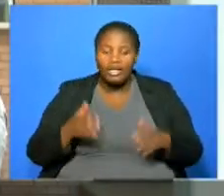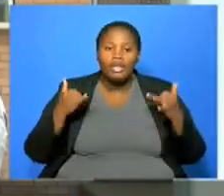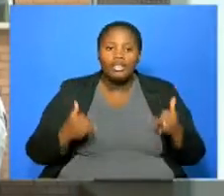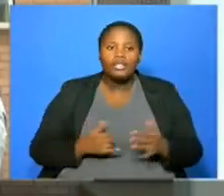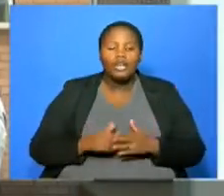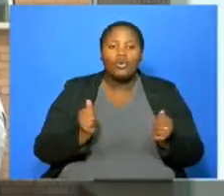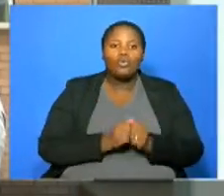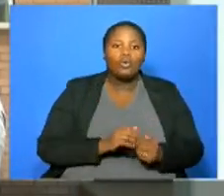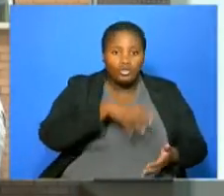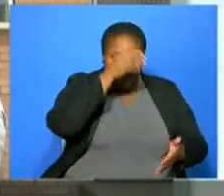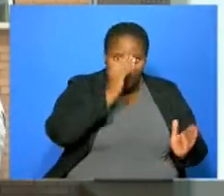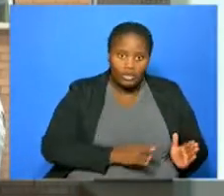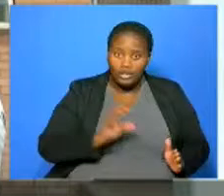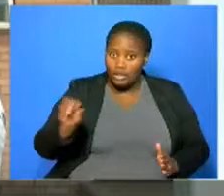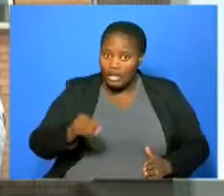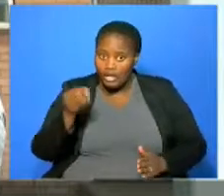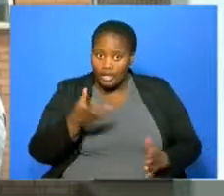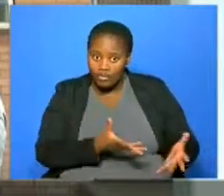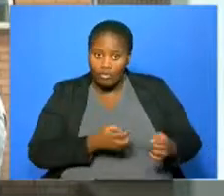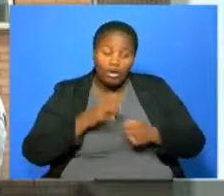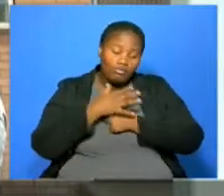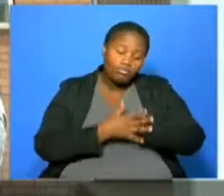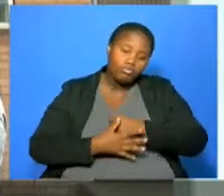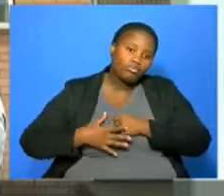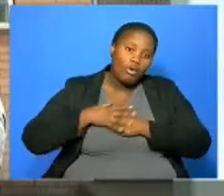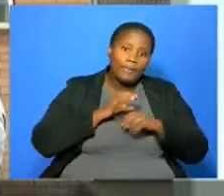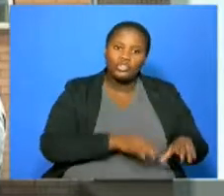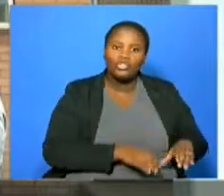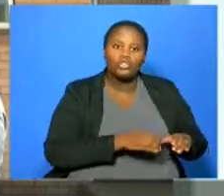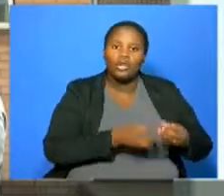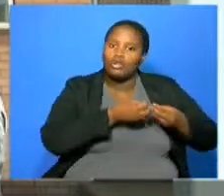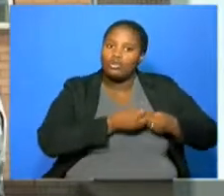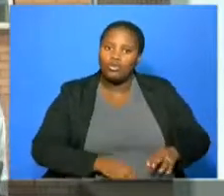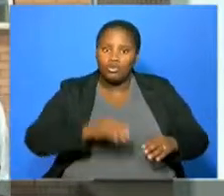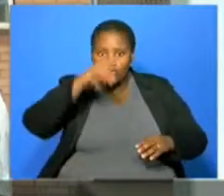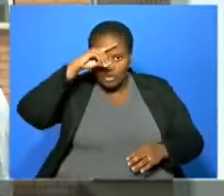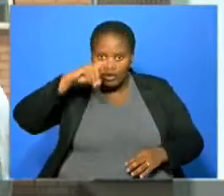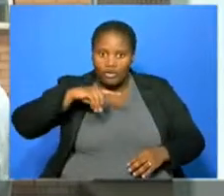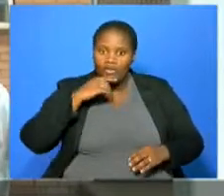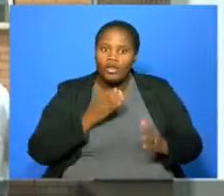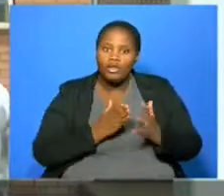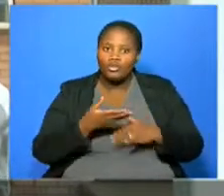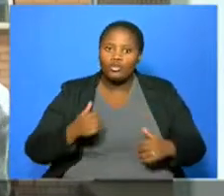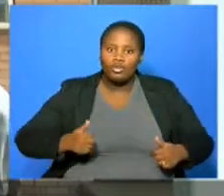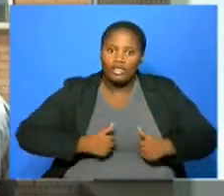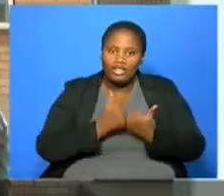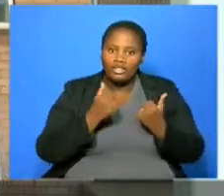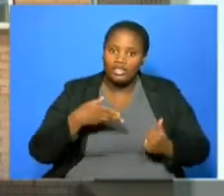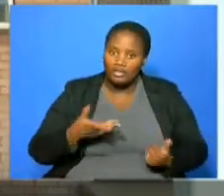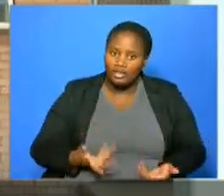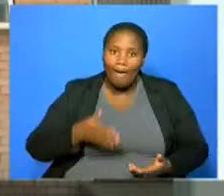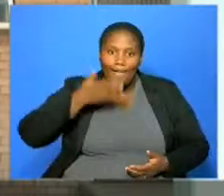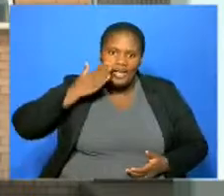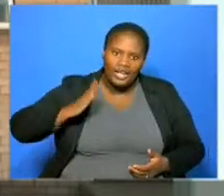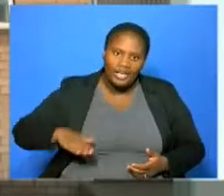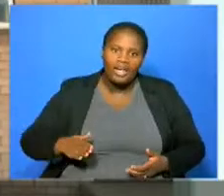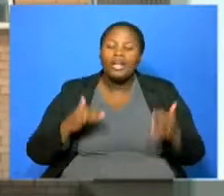offer my condolences to the children who lost their parents in the tragic accident.